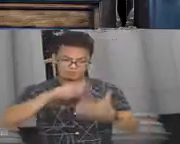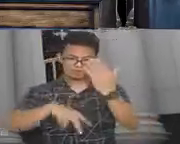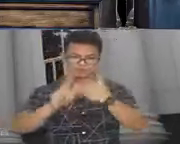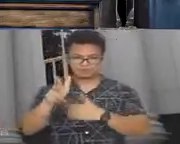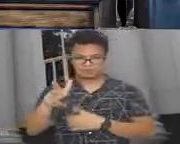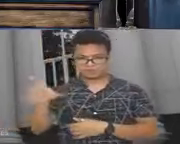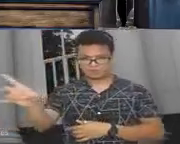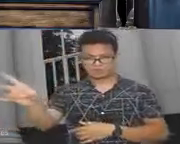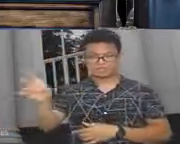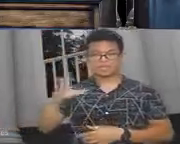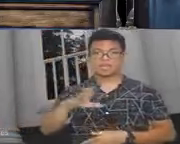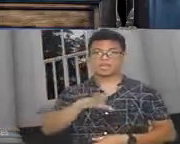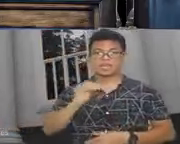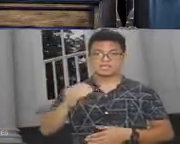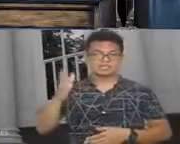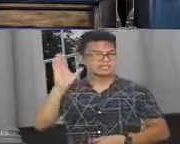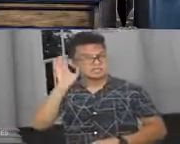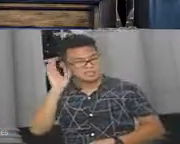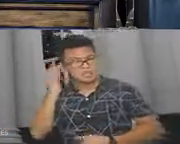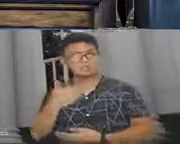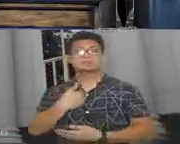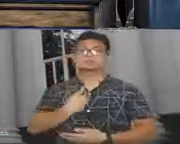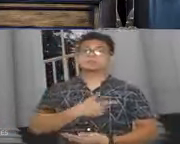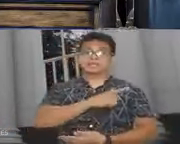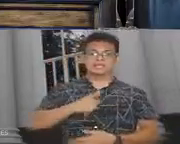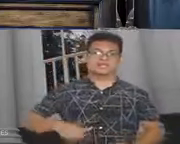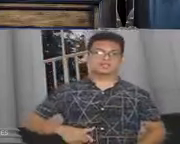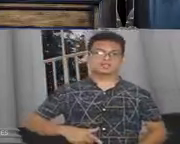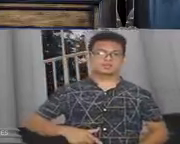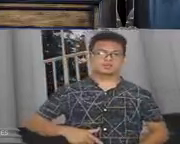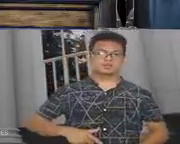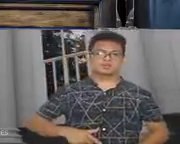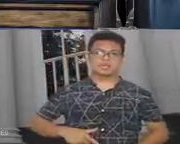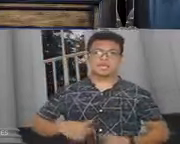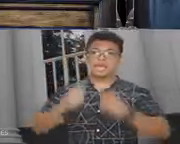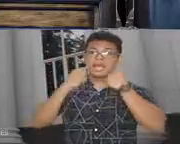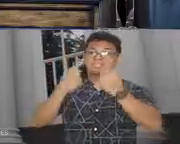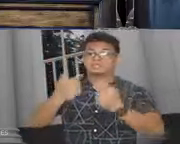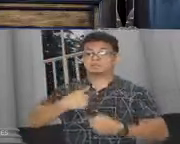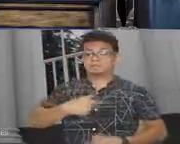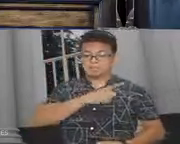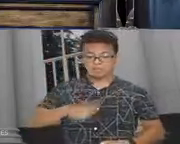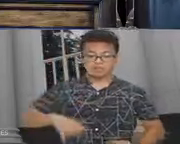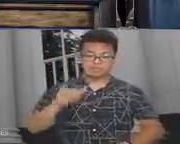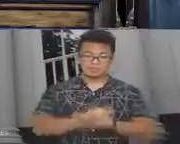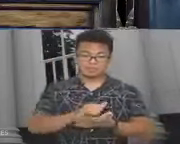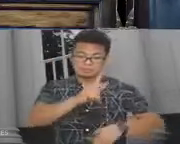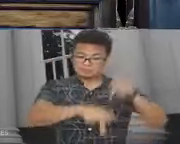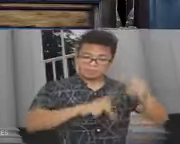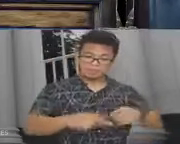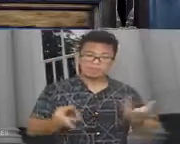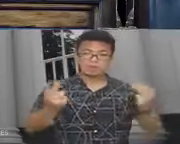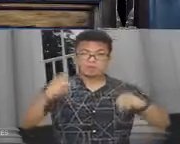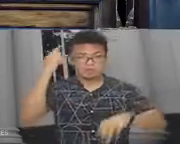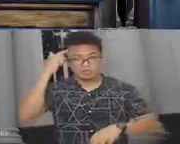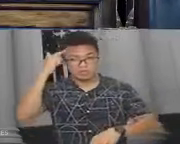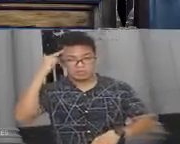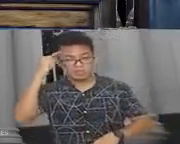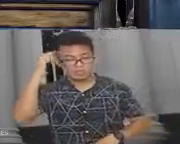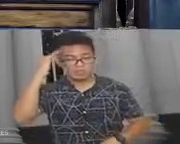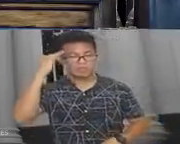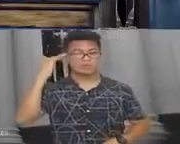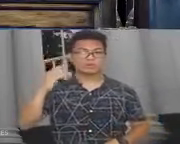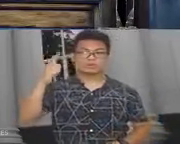Verse 37. Hear me, O Lord. Hear me that these people may know that thou